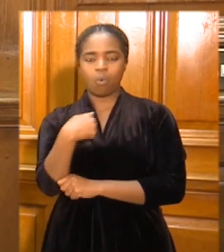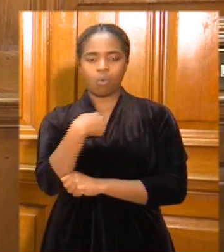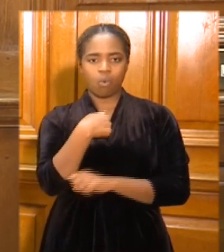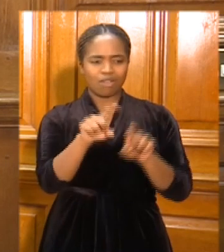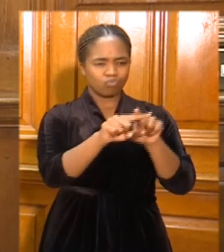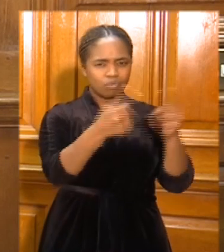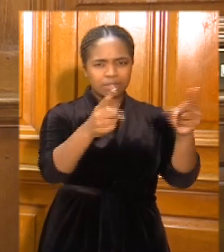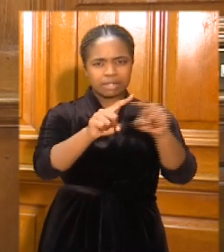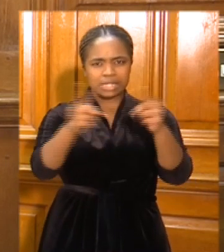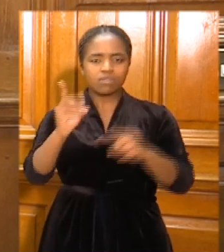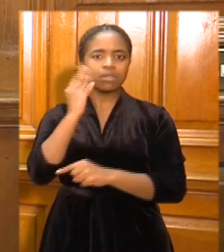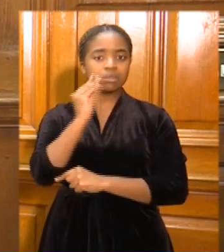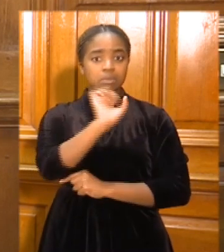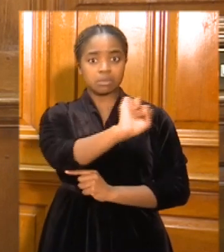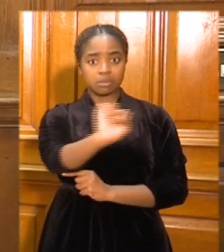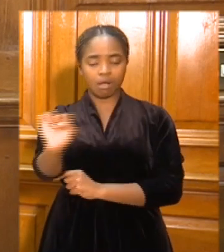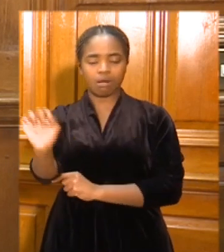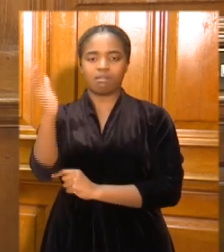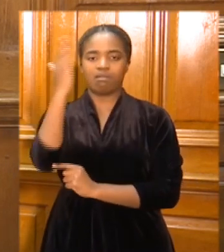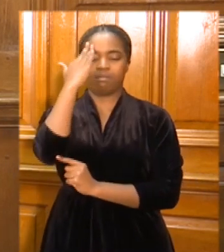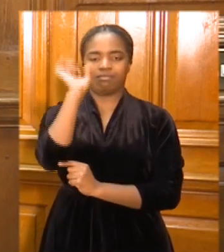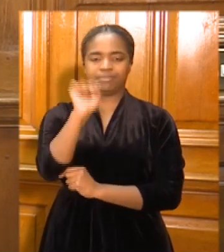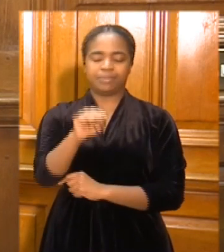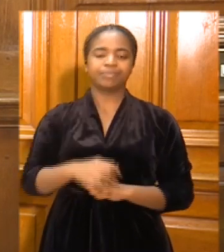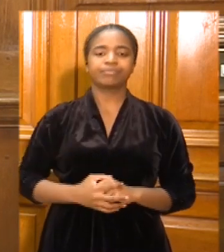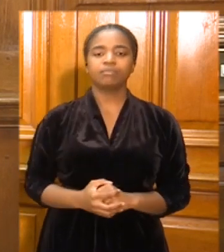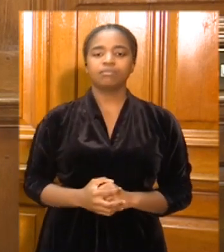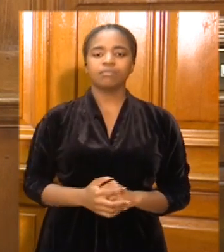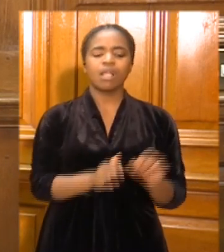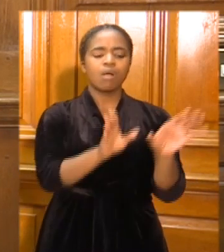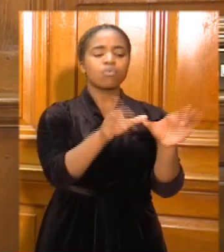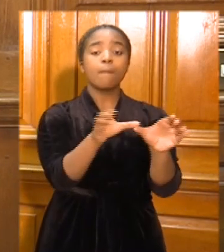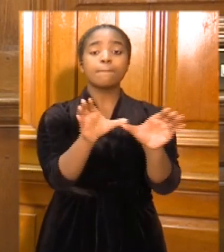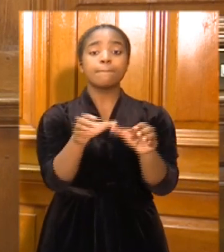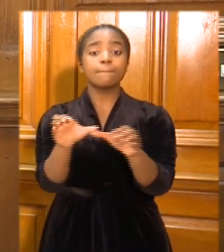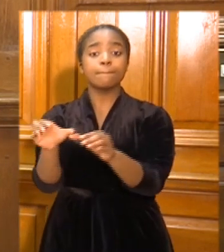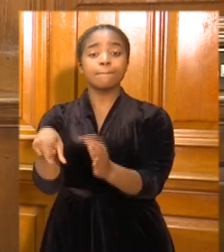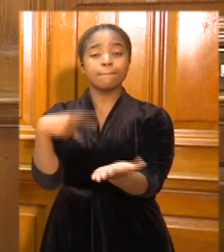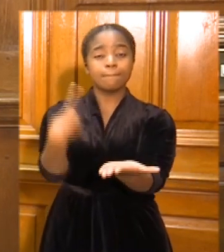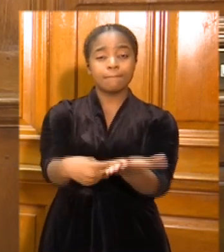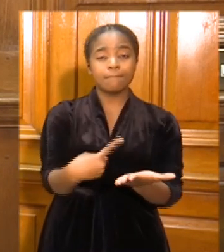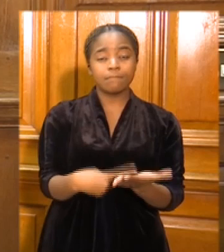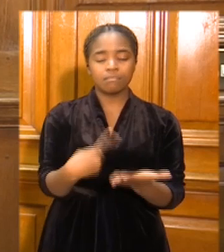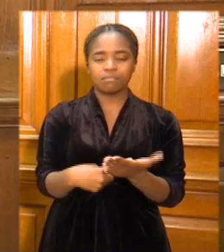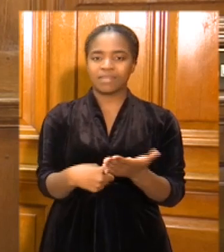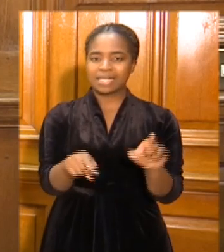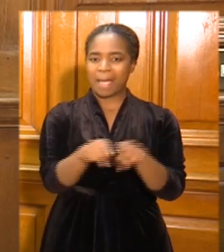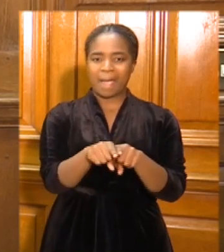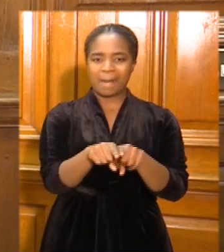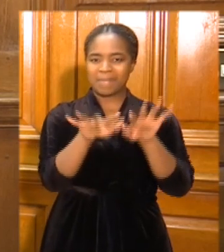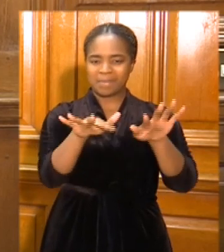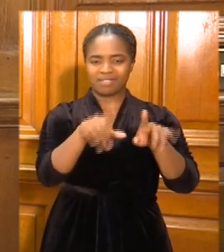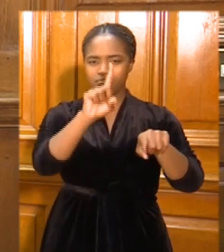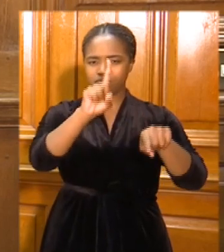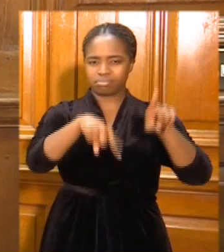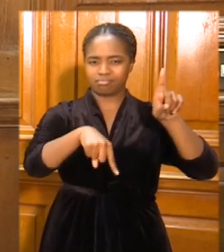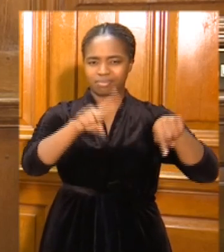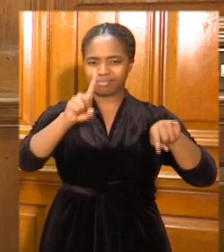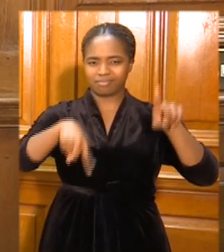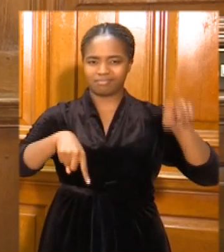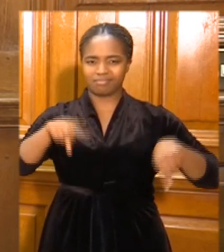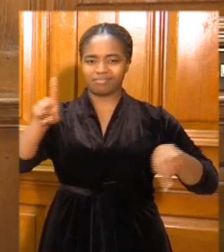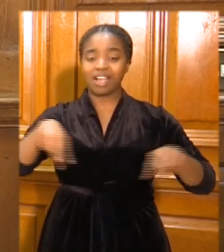constituencies confront. The groups we consulted are as diverse and as varied as the South